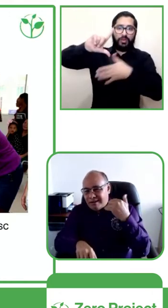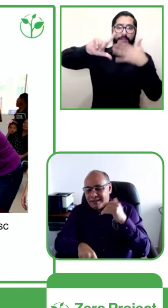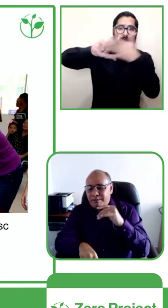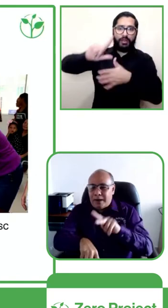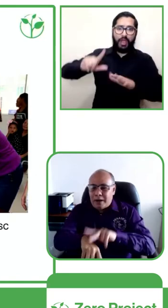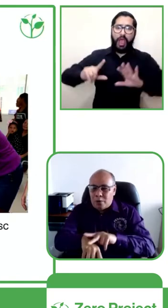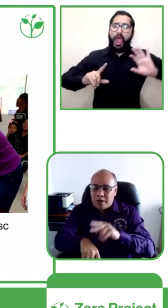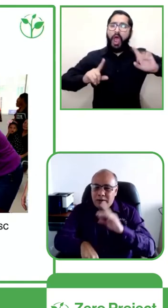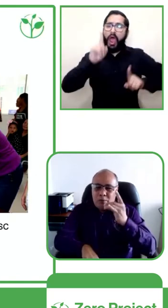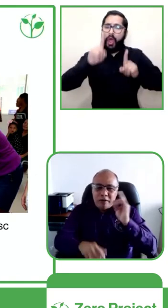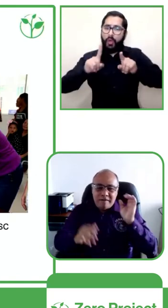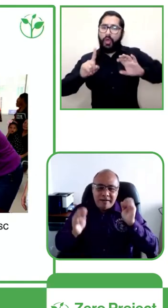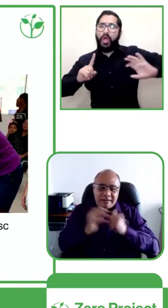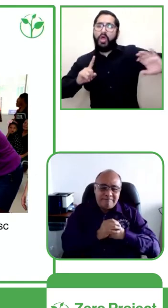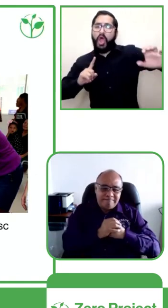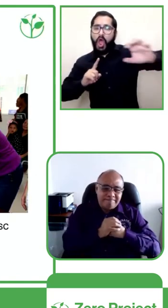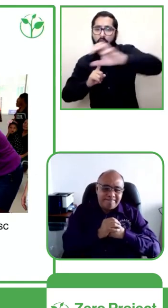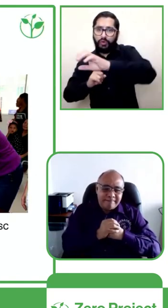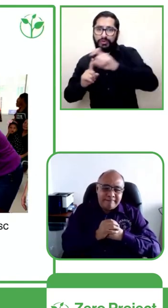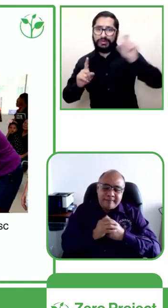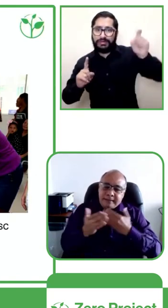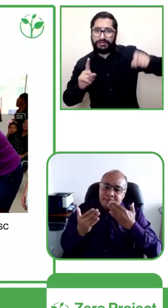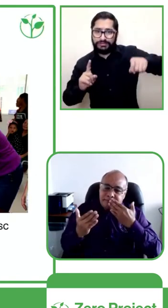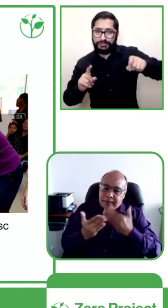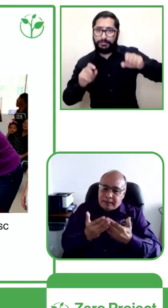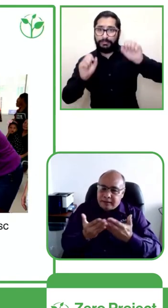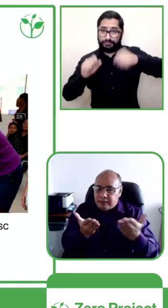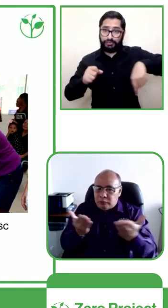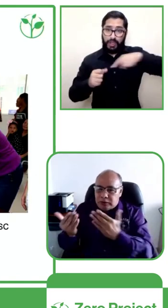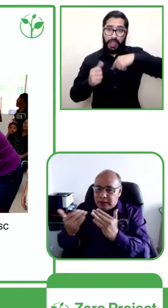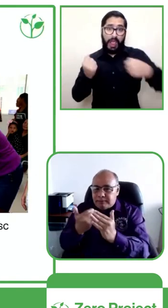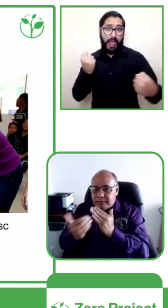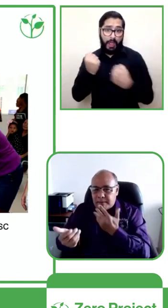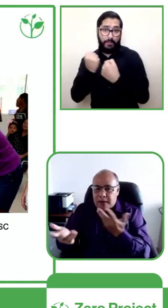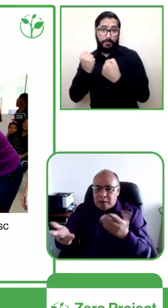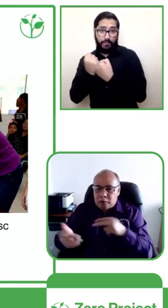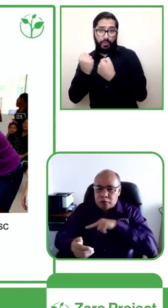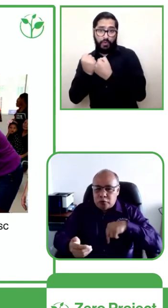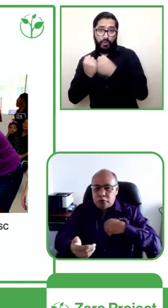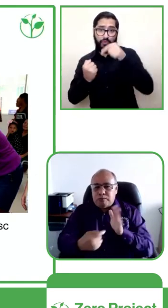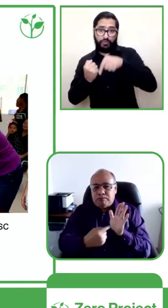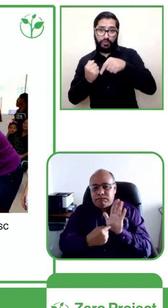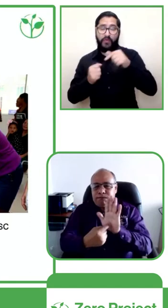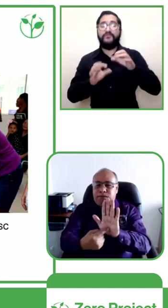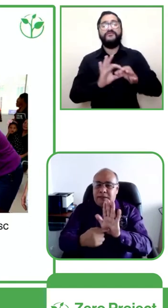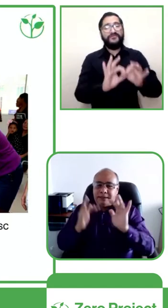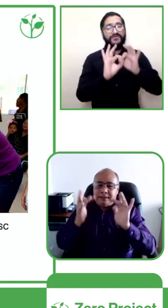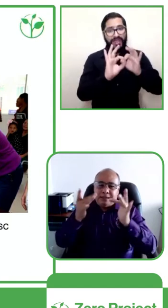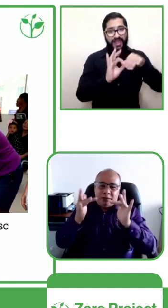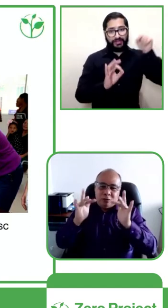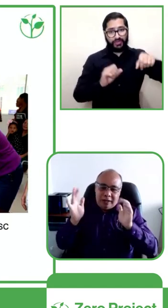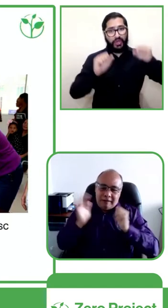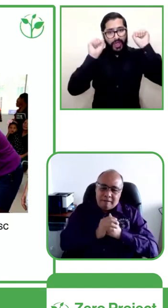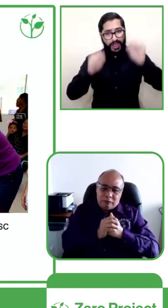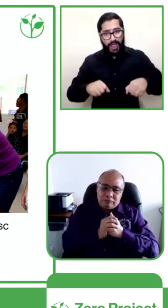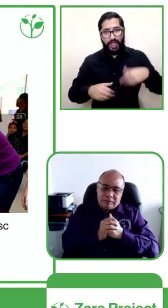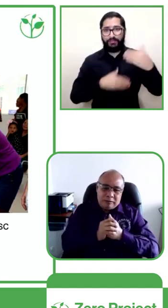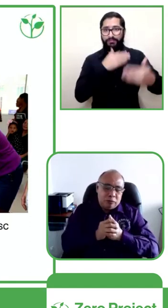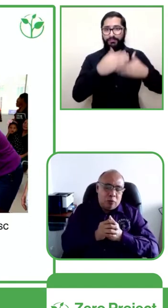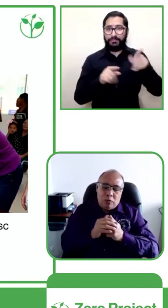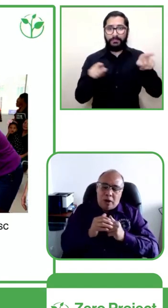require consulting, we from FENASCOL would be, of course, very happy to help you, as we've done